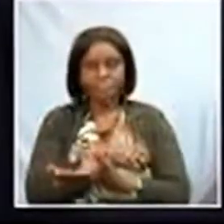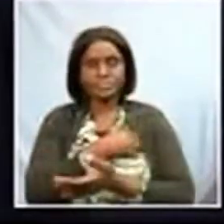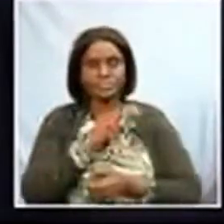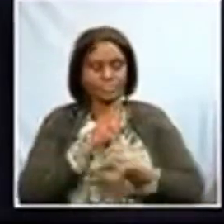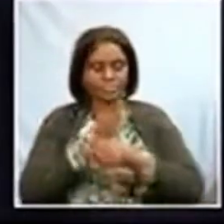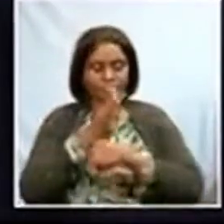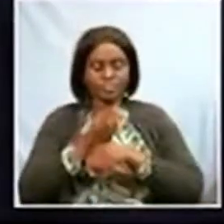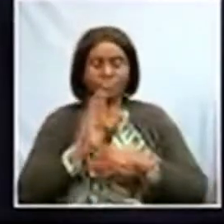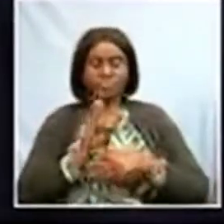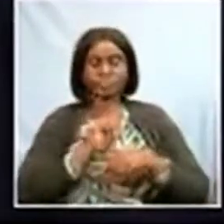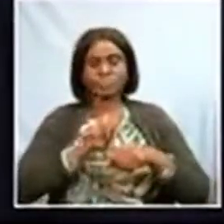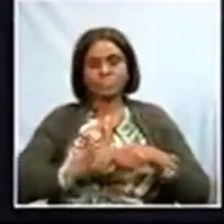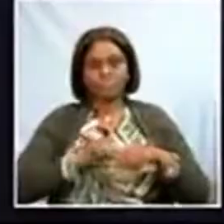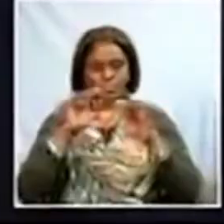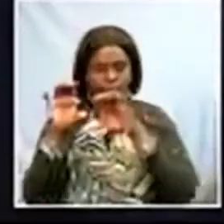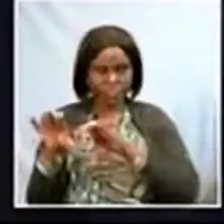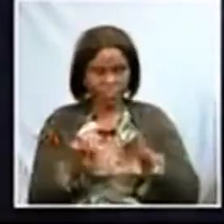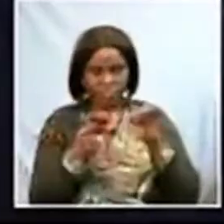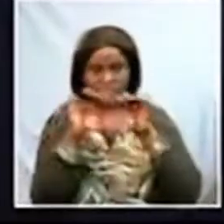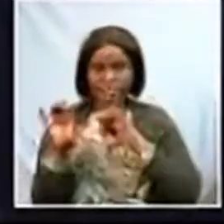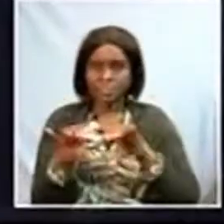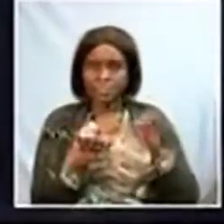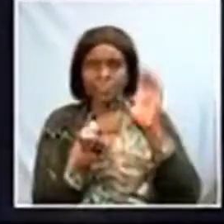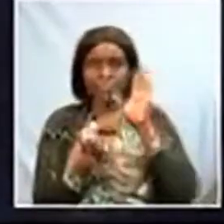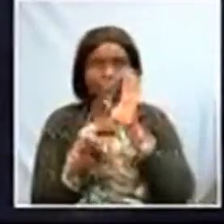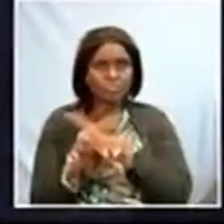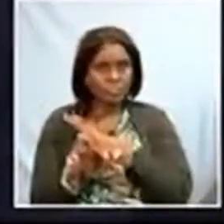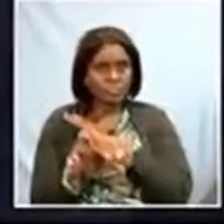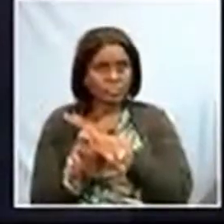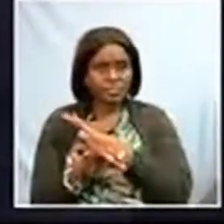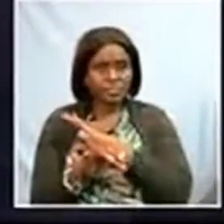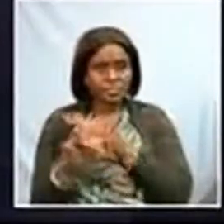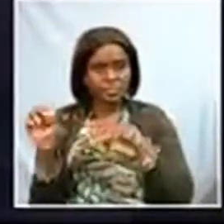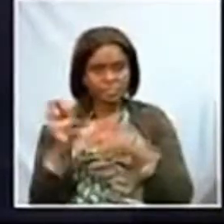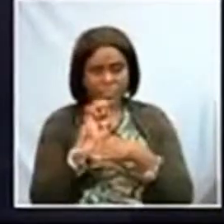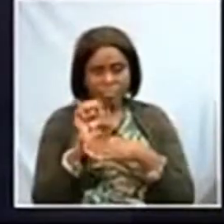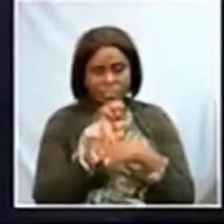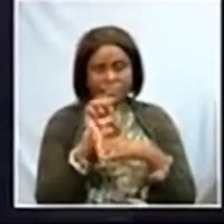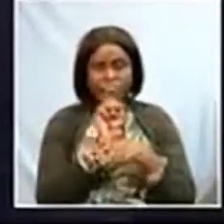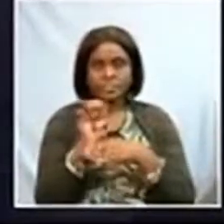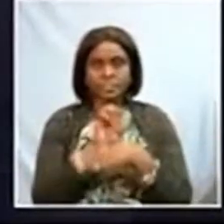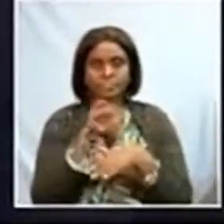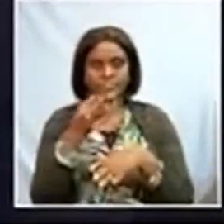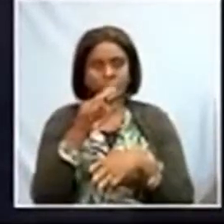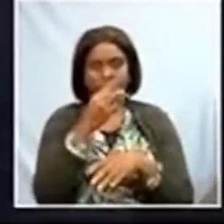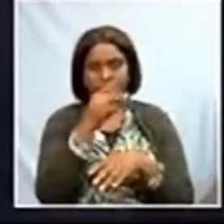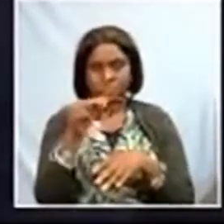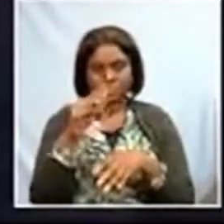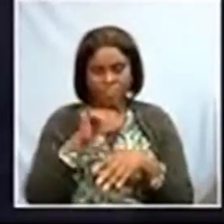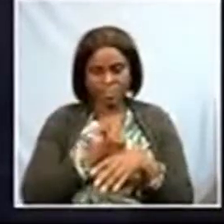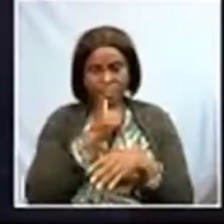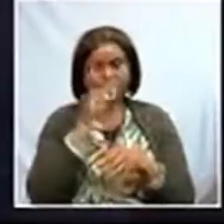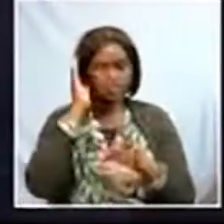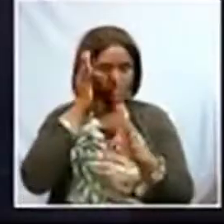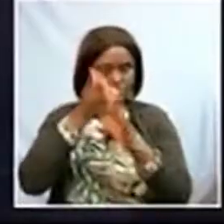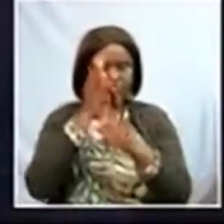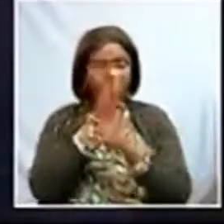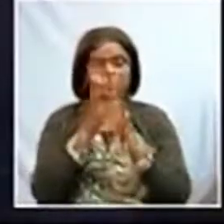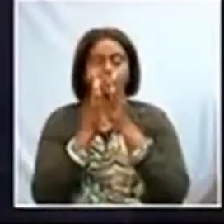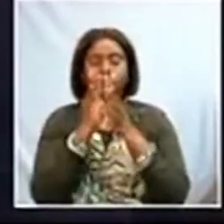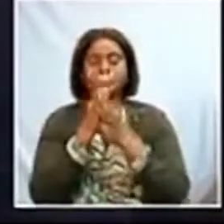after we did the evaluation of the materials. We did it with the contractor.